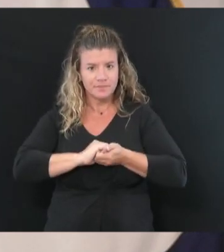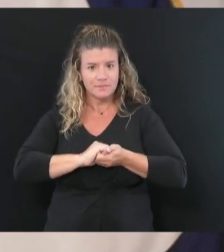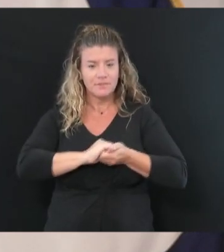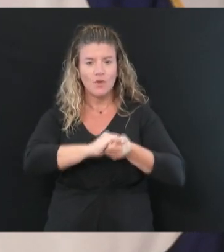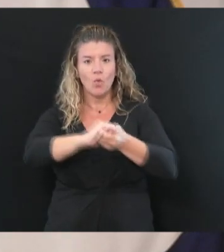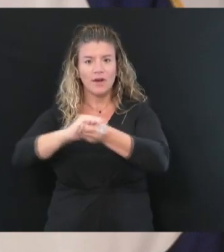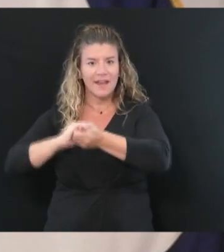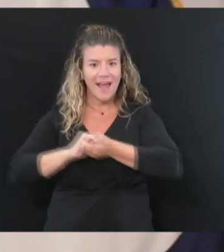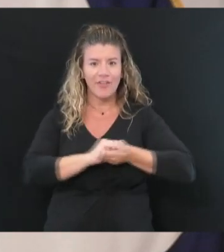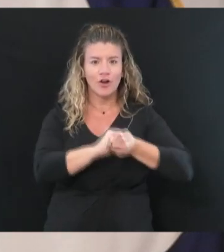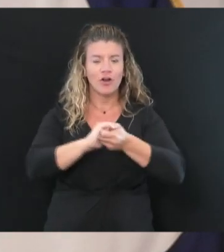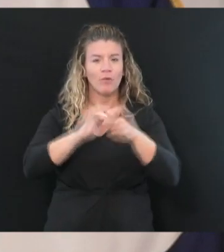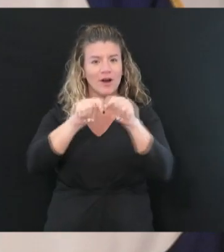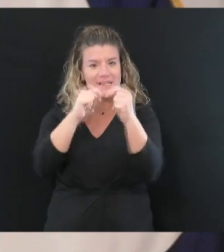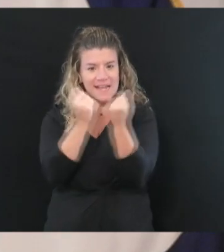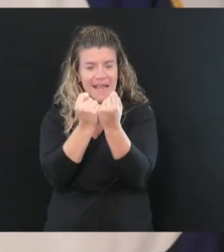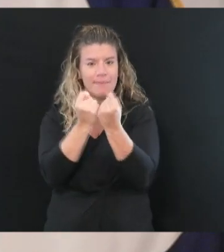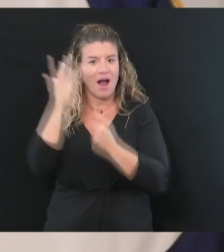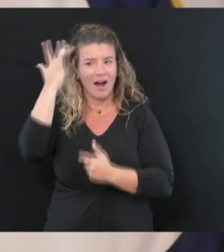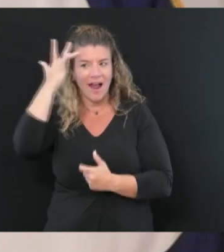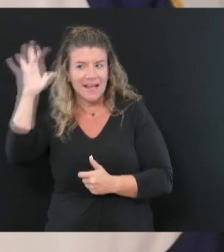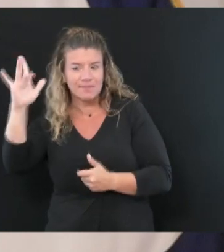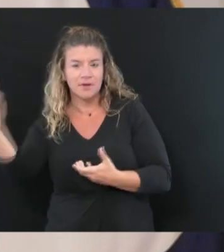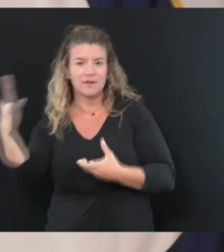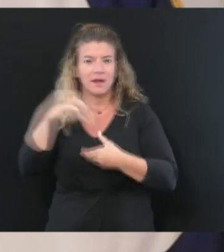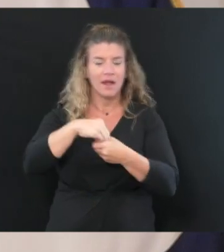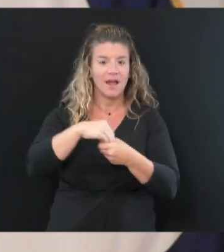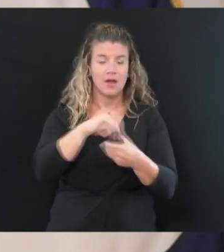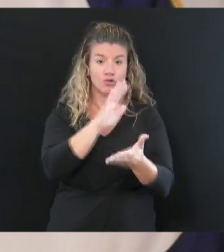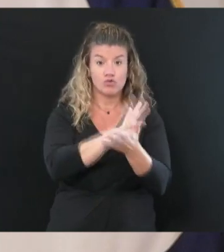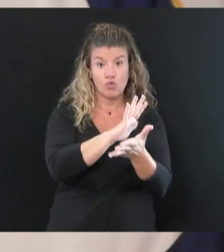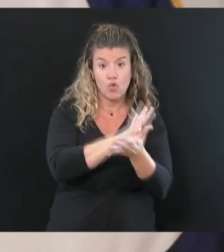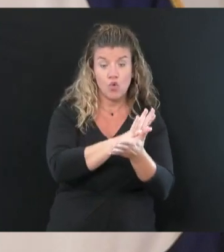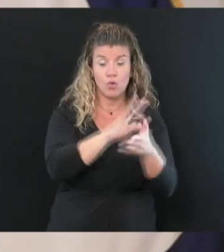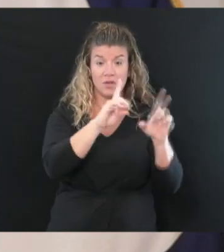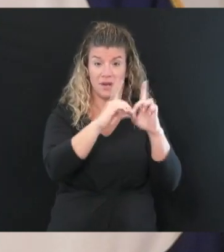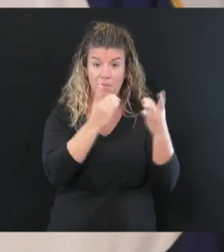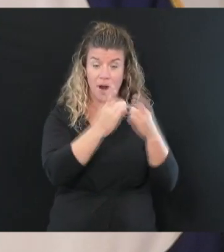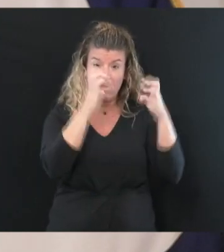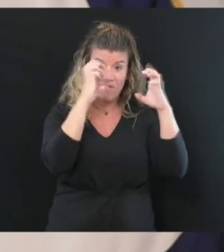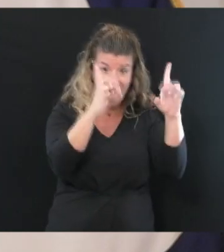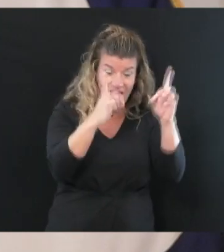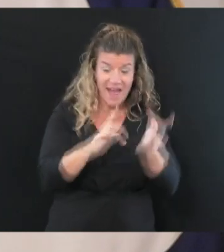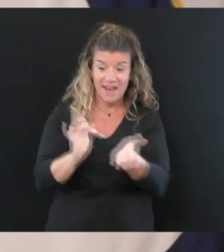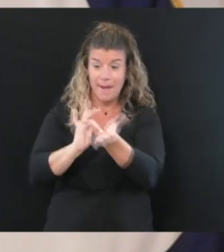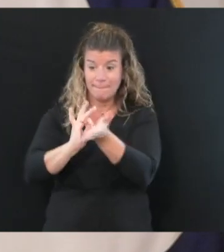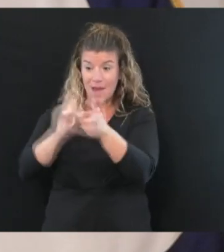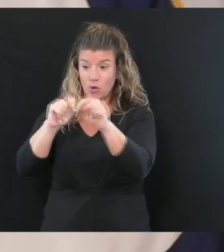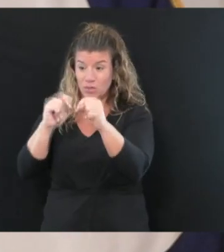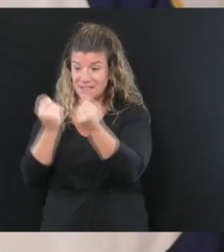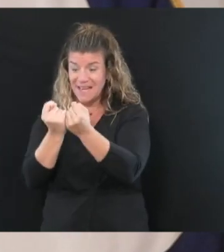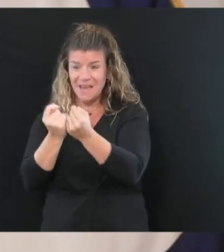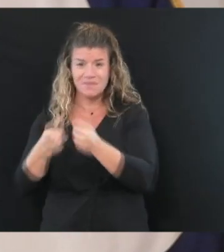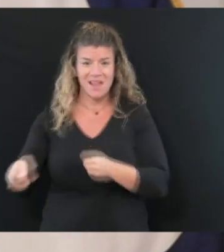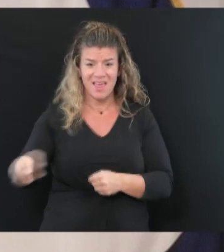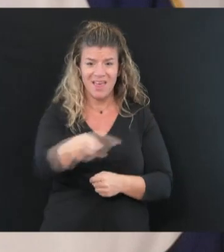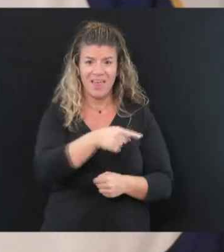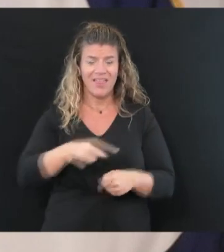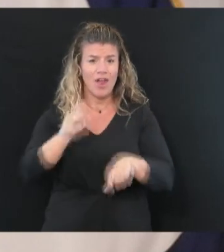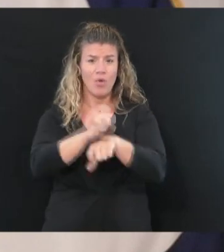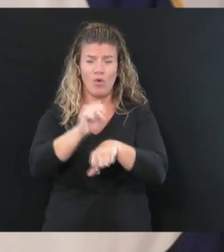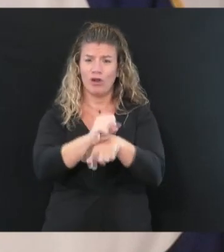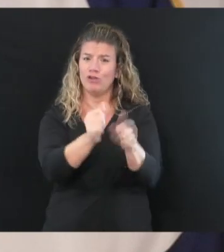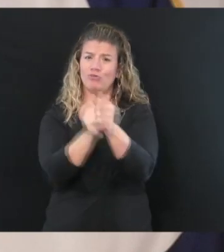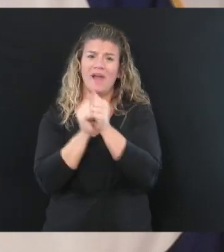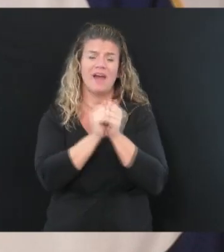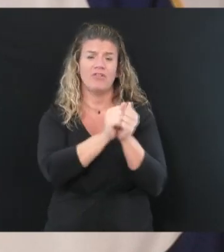And in this situation with schools, our Department of Ed and our medical teams and everything, they're working side by side in